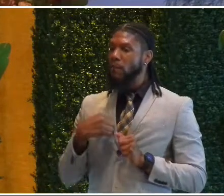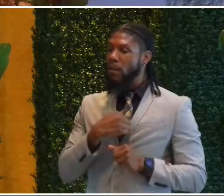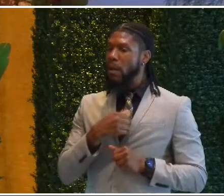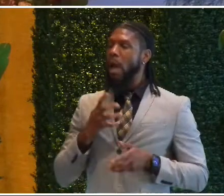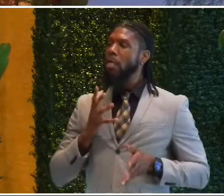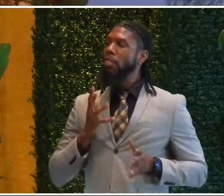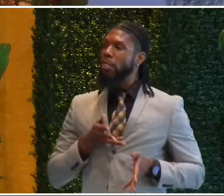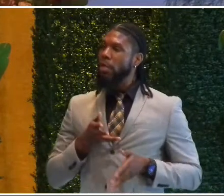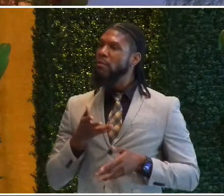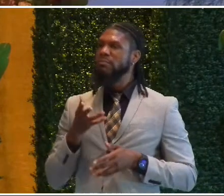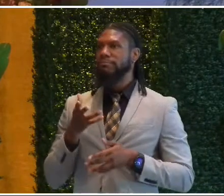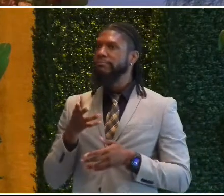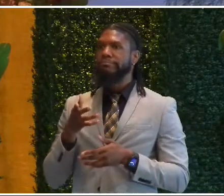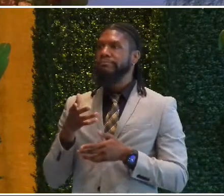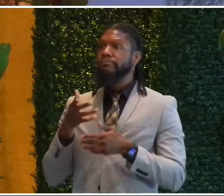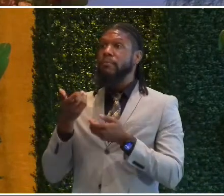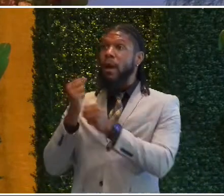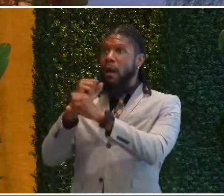liberation that we're seeking.